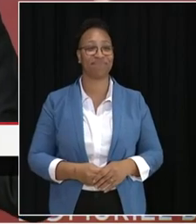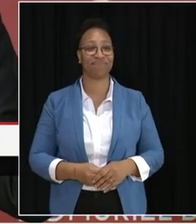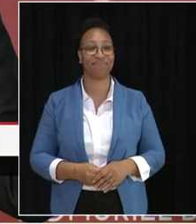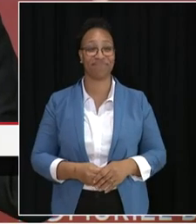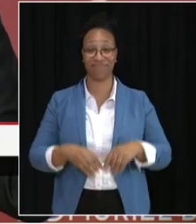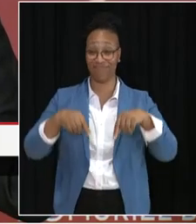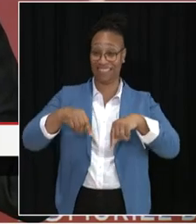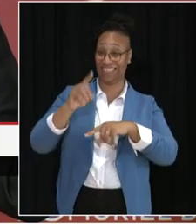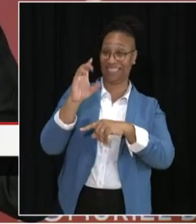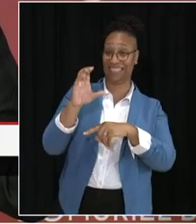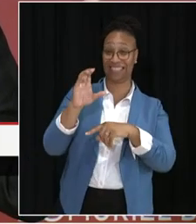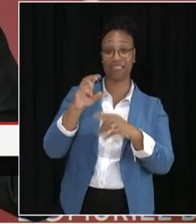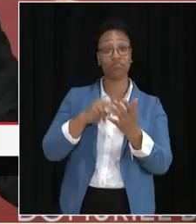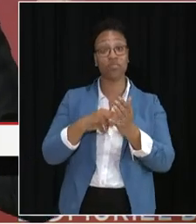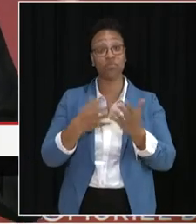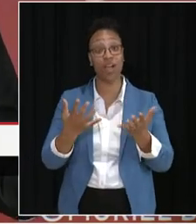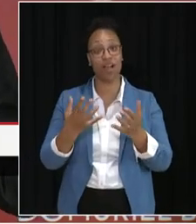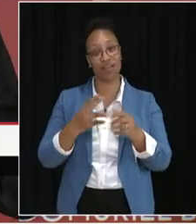dishonesty,